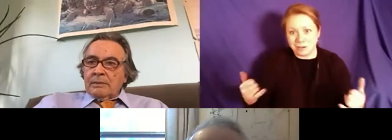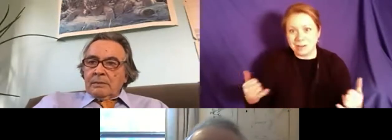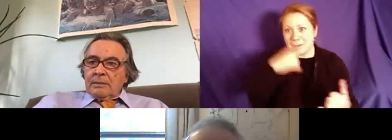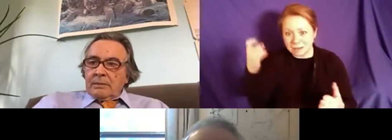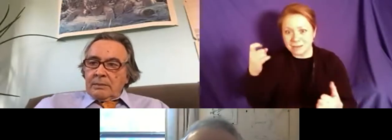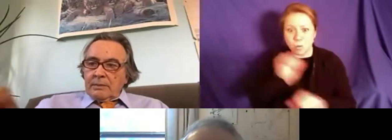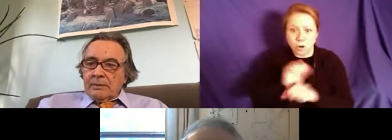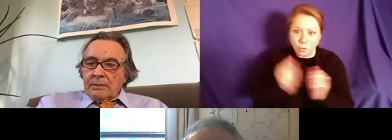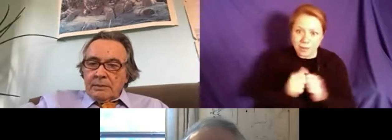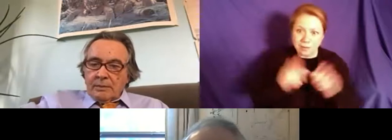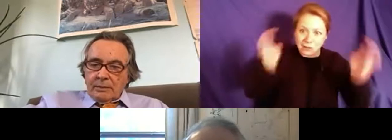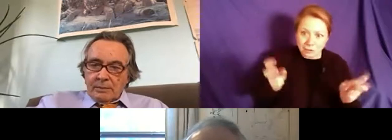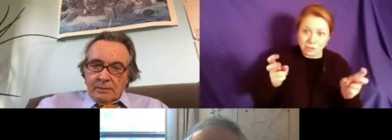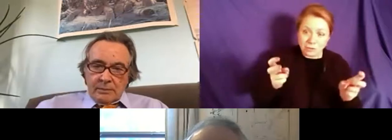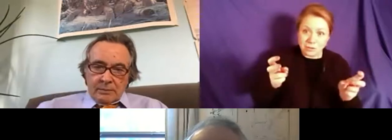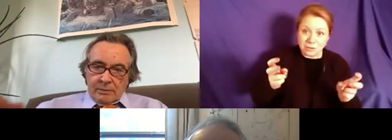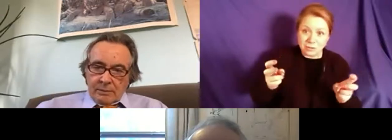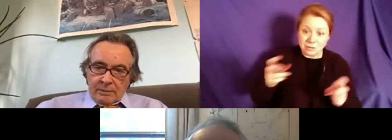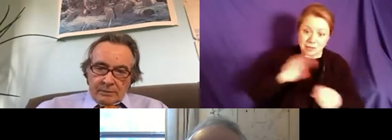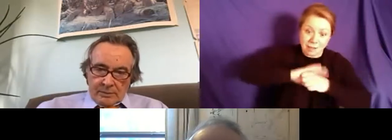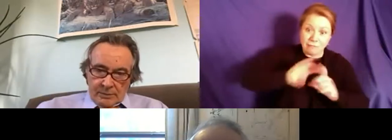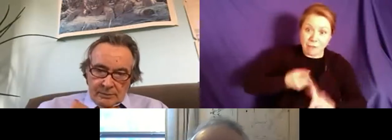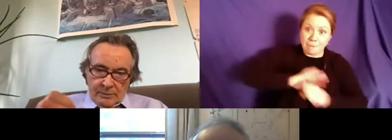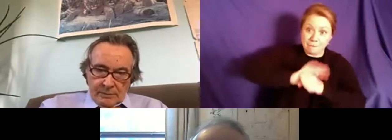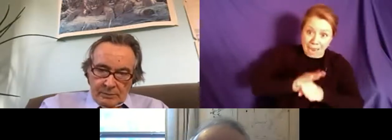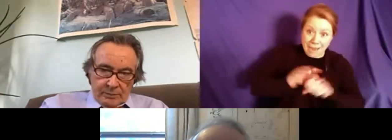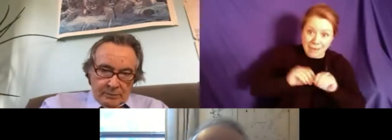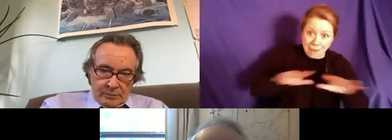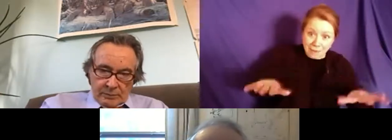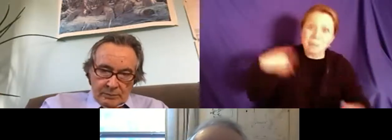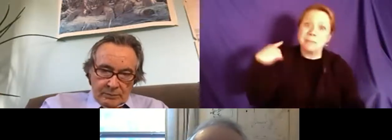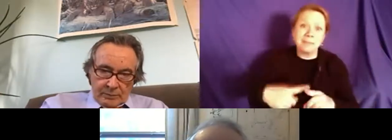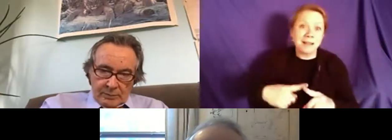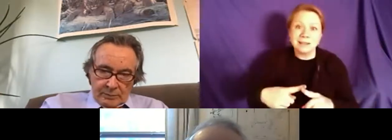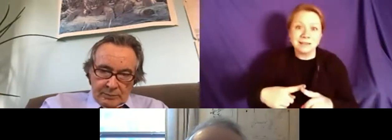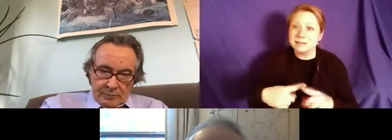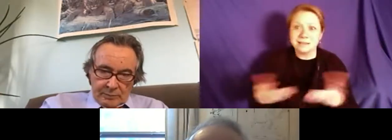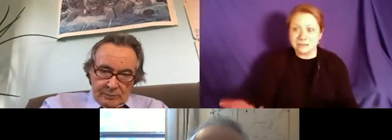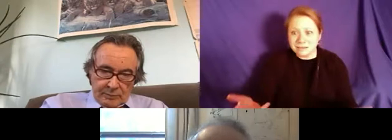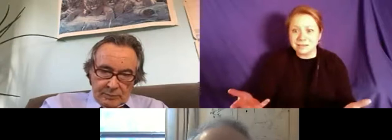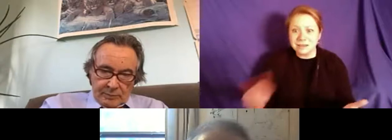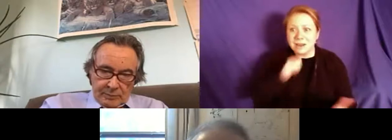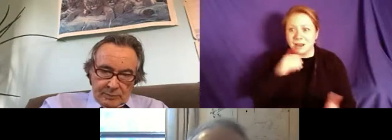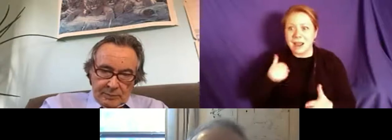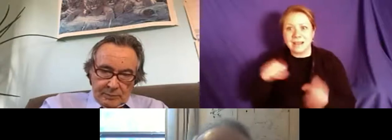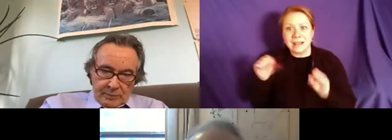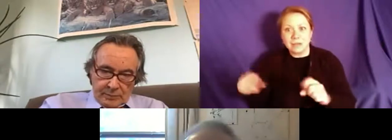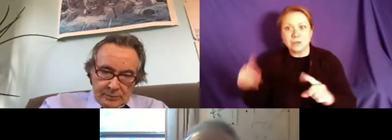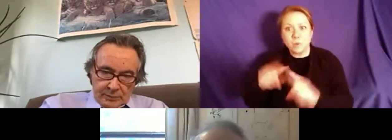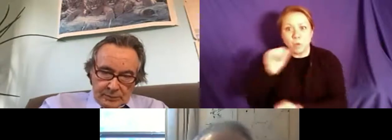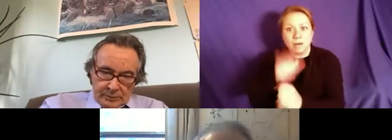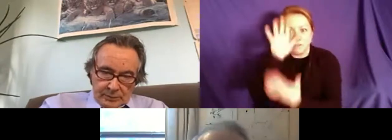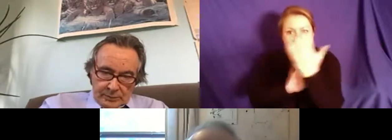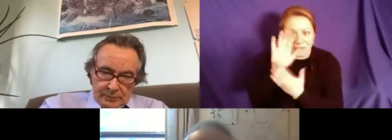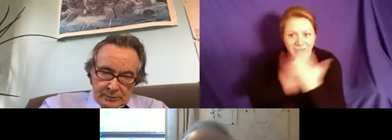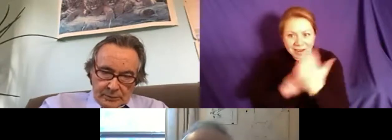the issues not only that a pandemic brings up, but not having the ability to work face to face